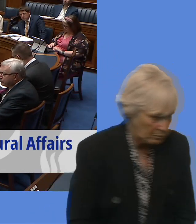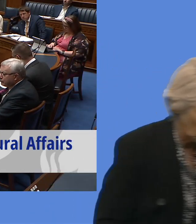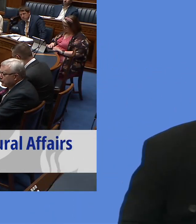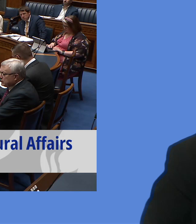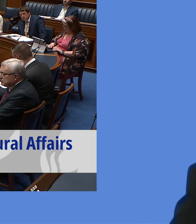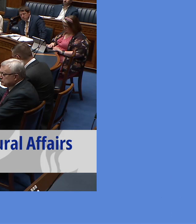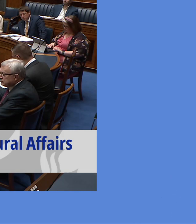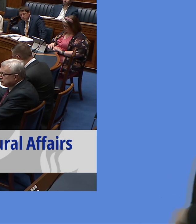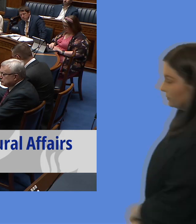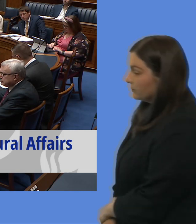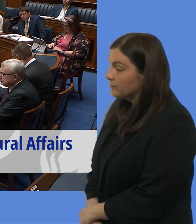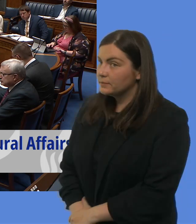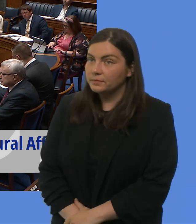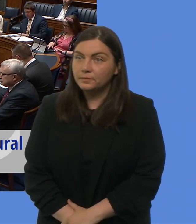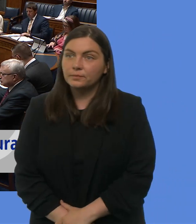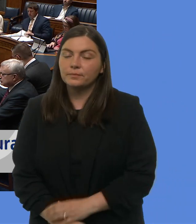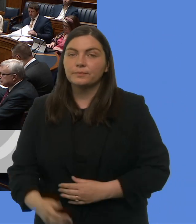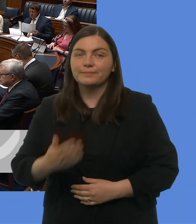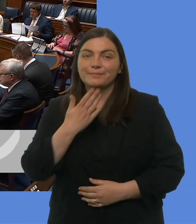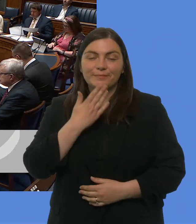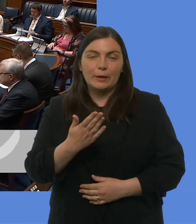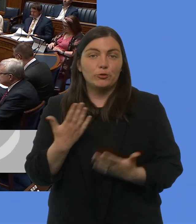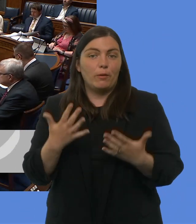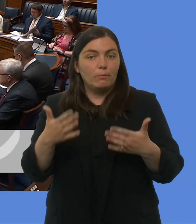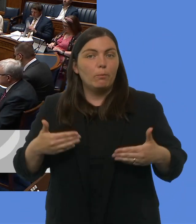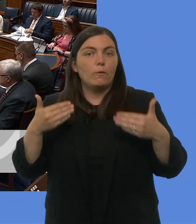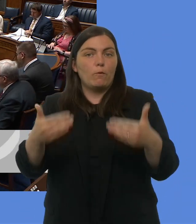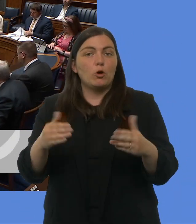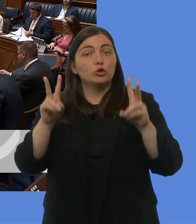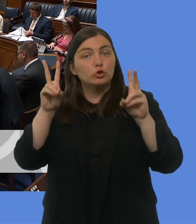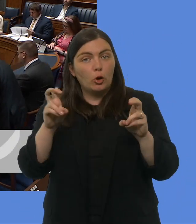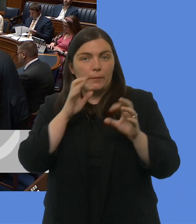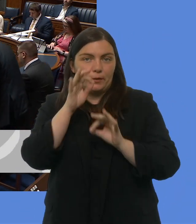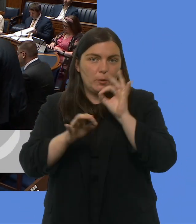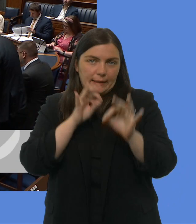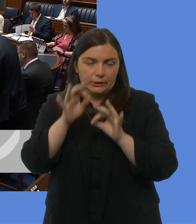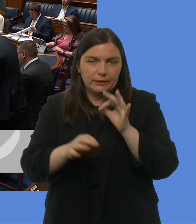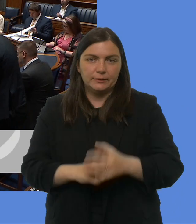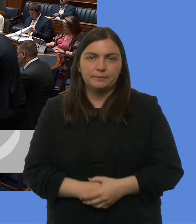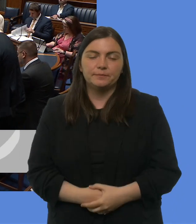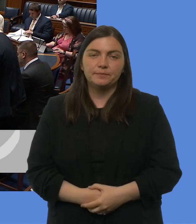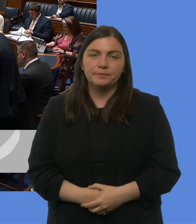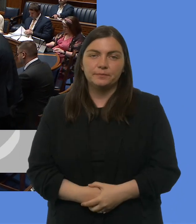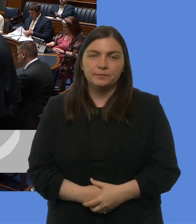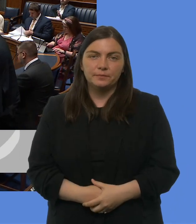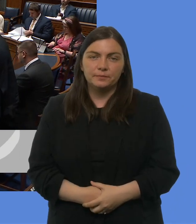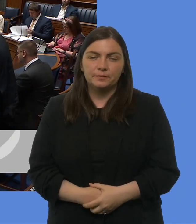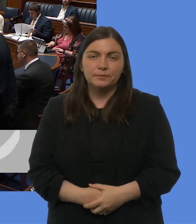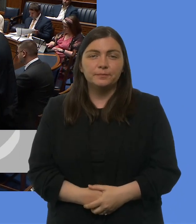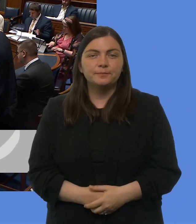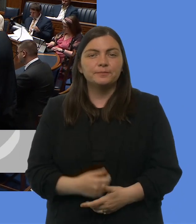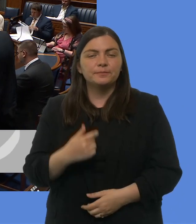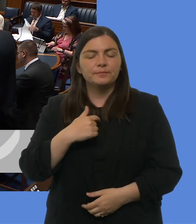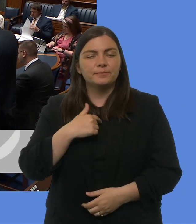Okay, thank you for that. Move on to topical questions. The Minister, call Patsy Madlone. And Corlia. Could I ask the